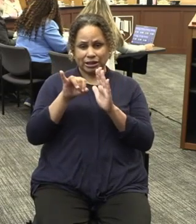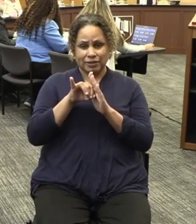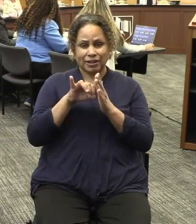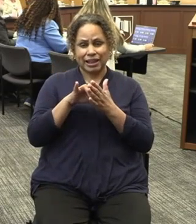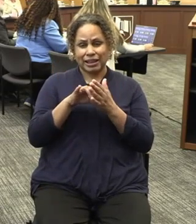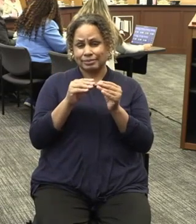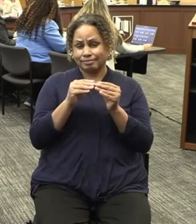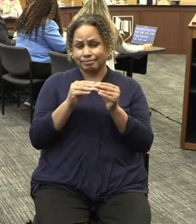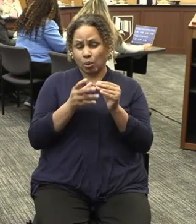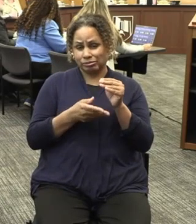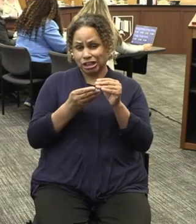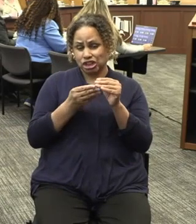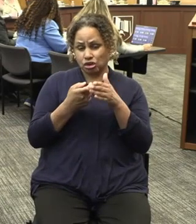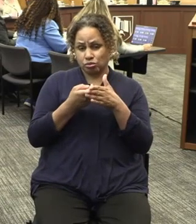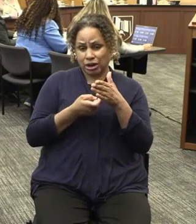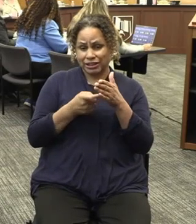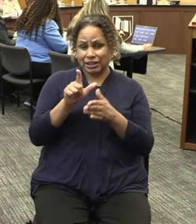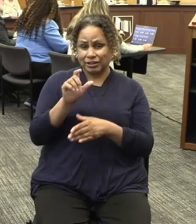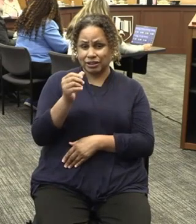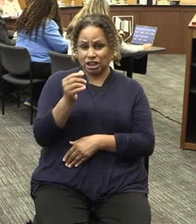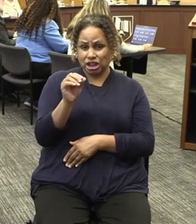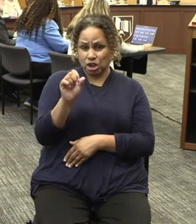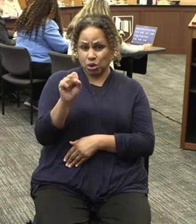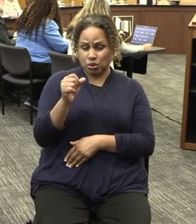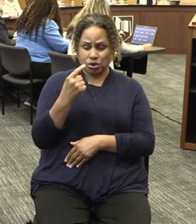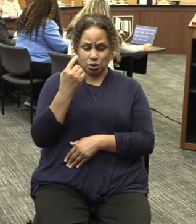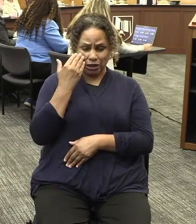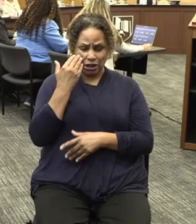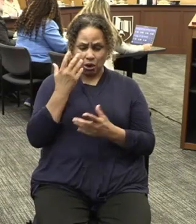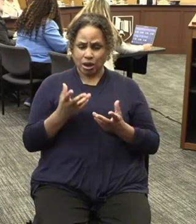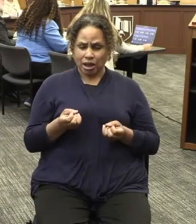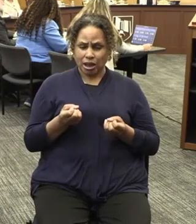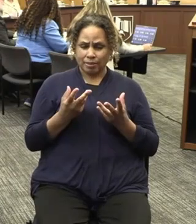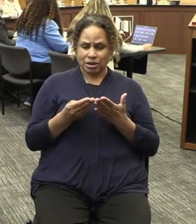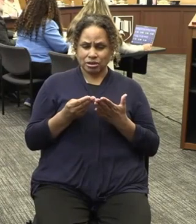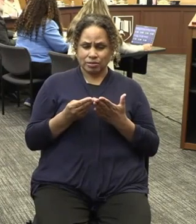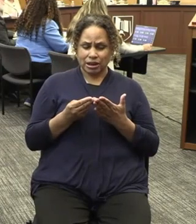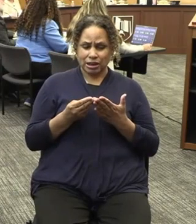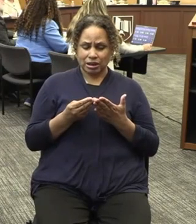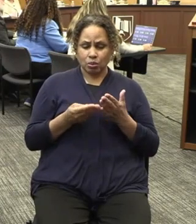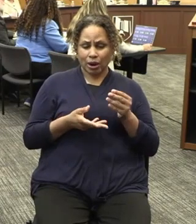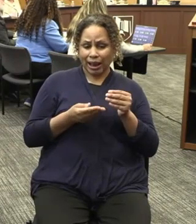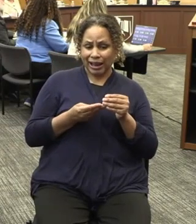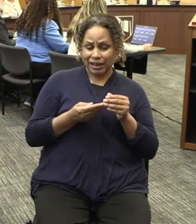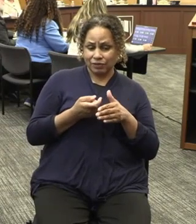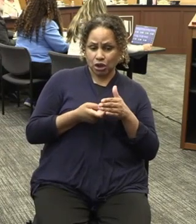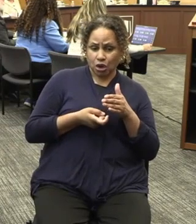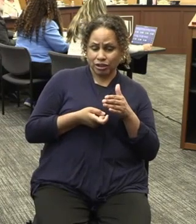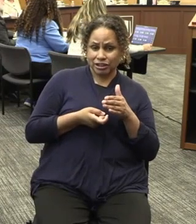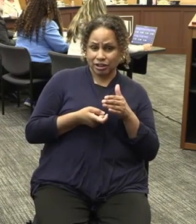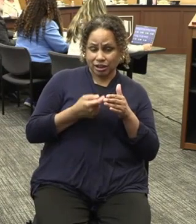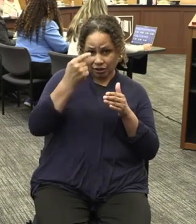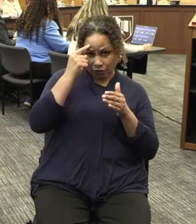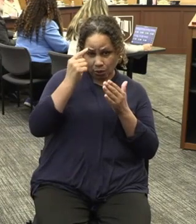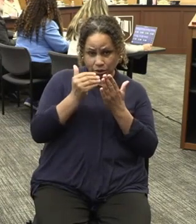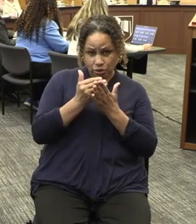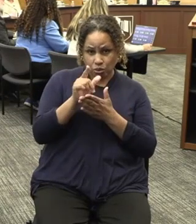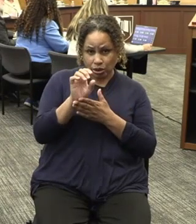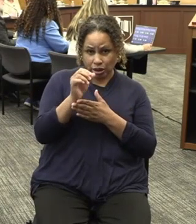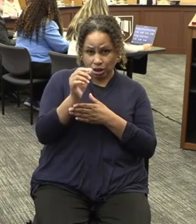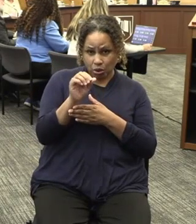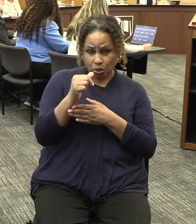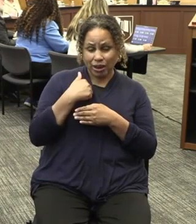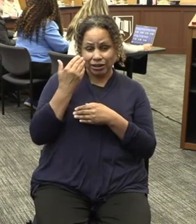additional prices for logos. Do we know how much we're up in the cost of the new logo at all? Because I know that we approved a survey